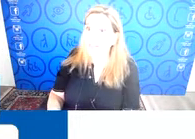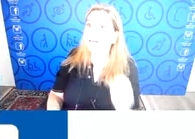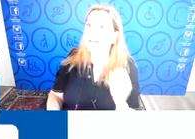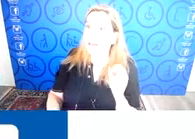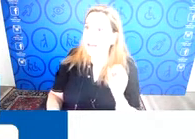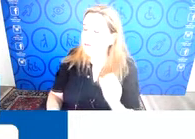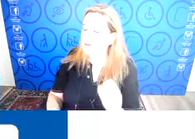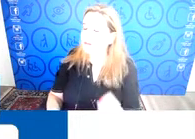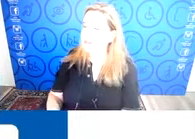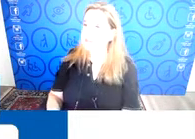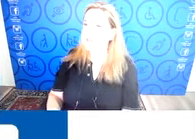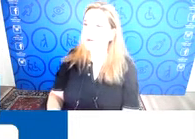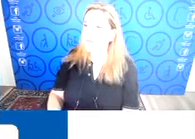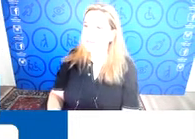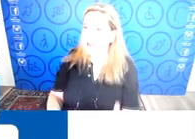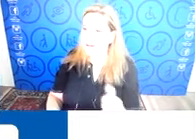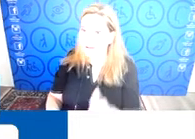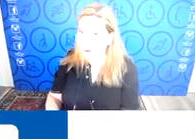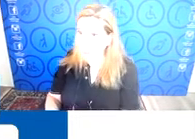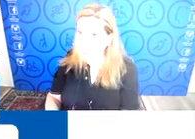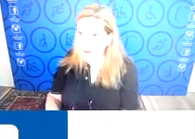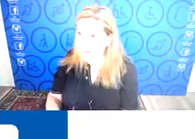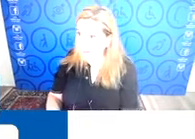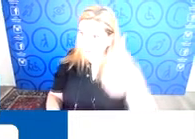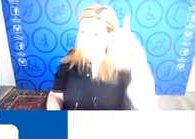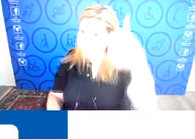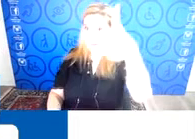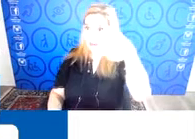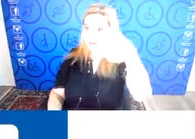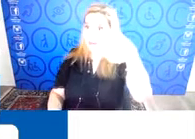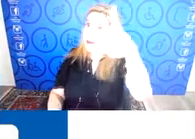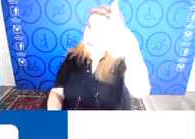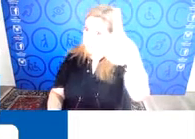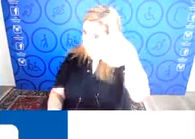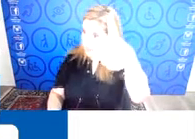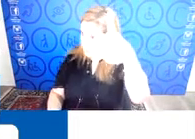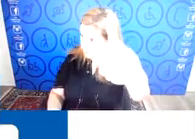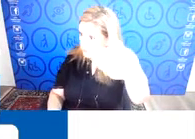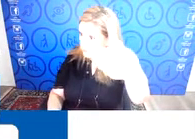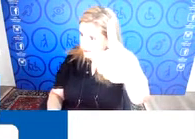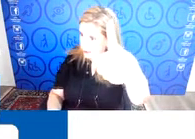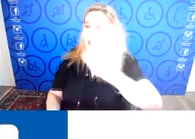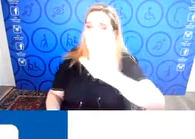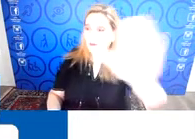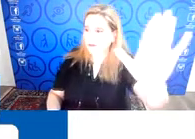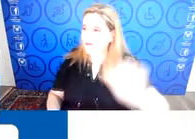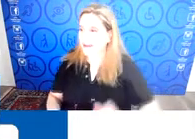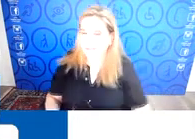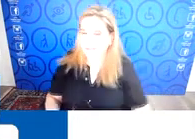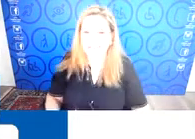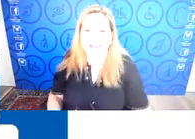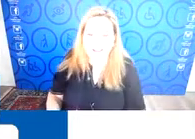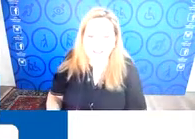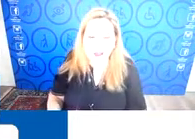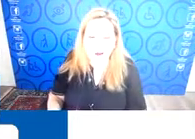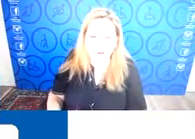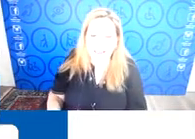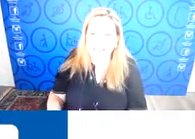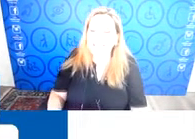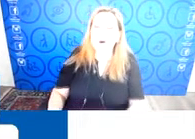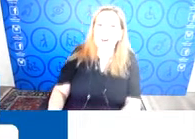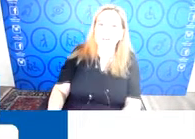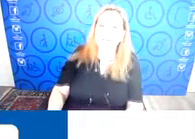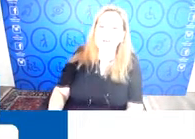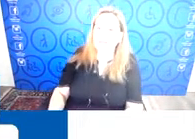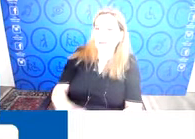chat and I will slow things down. Okay? Everybody, yeah, we're doing okay? Yep. Great. So